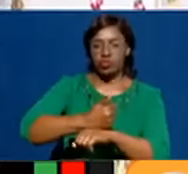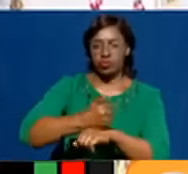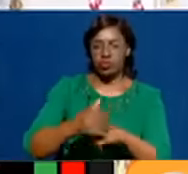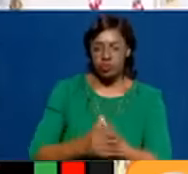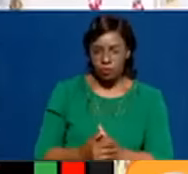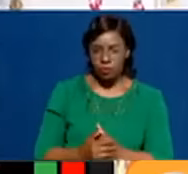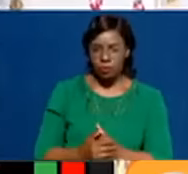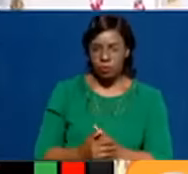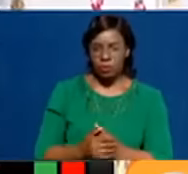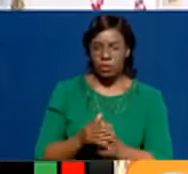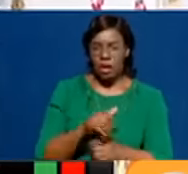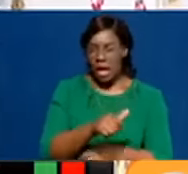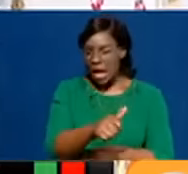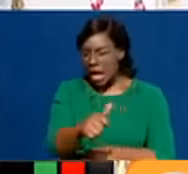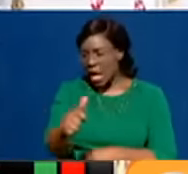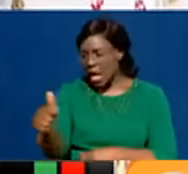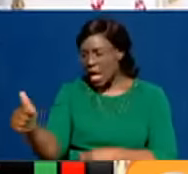as by law established